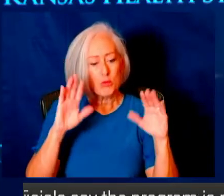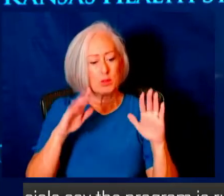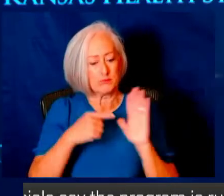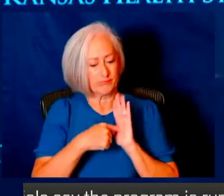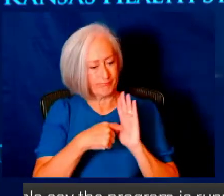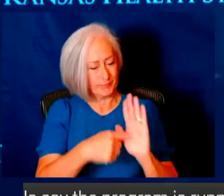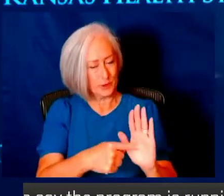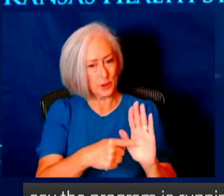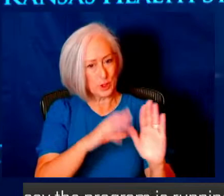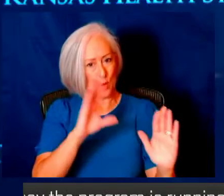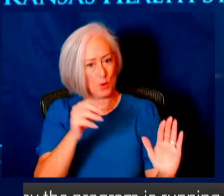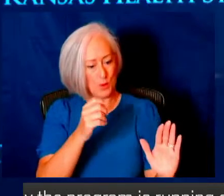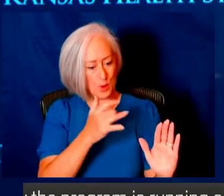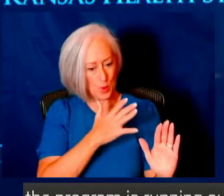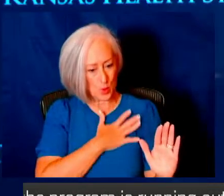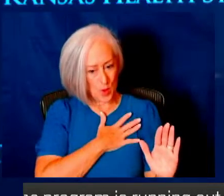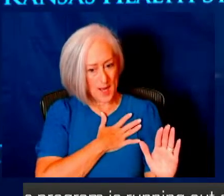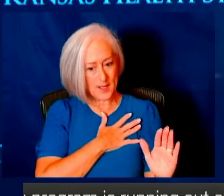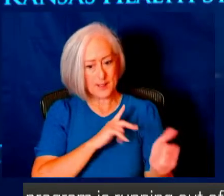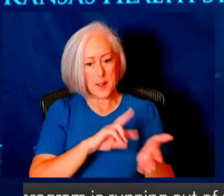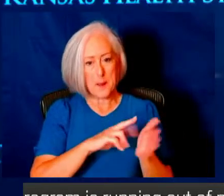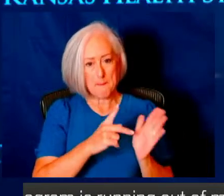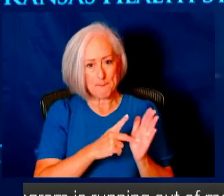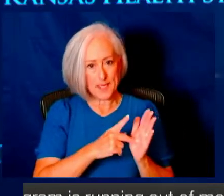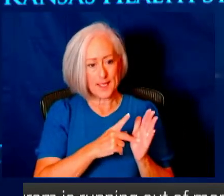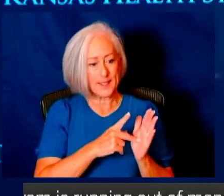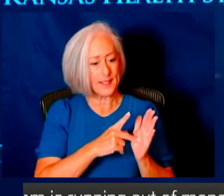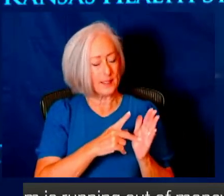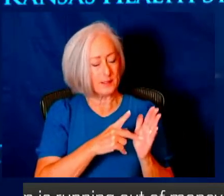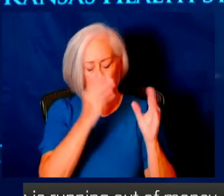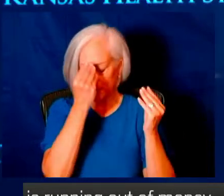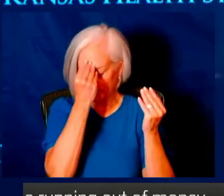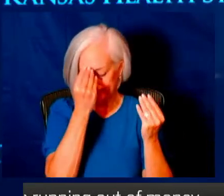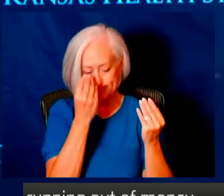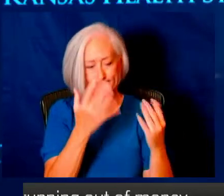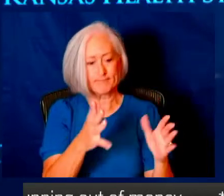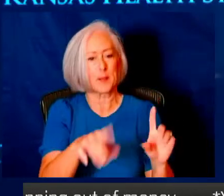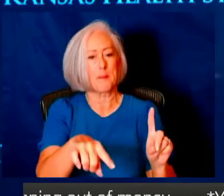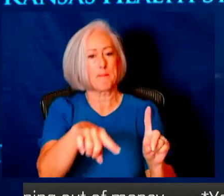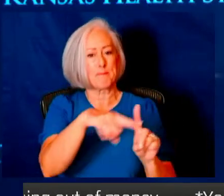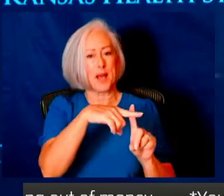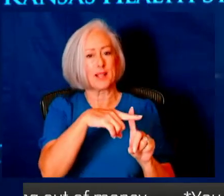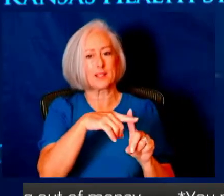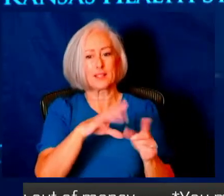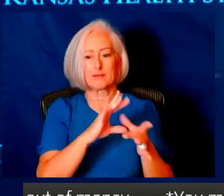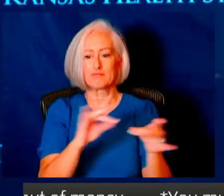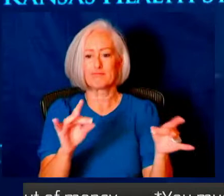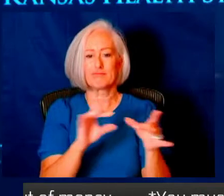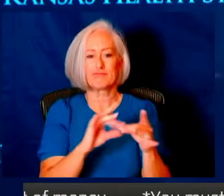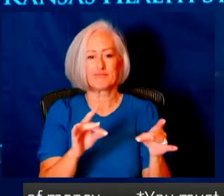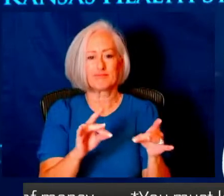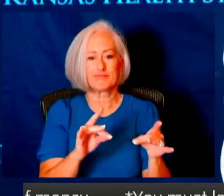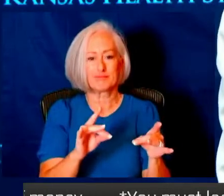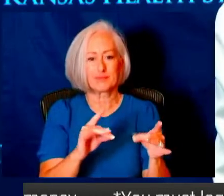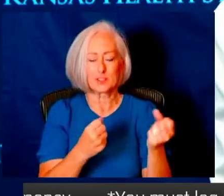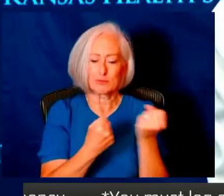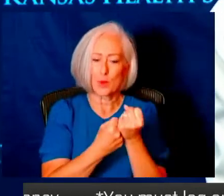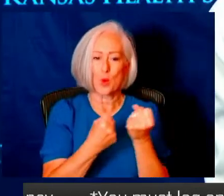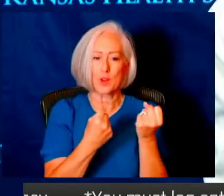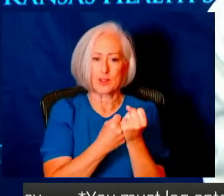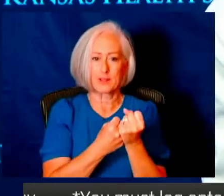is unmerited positive regard. Gosh, isn't that a powerful way to try and